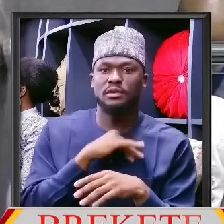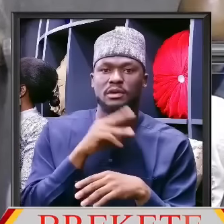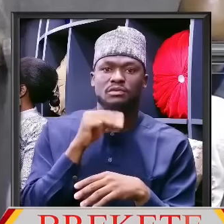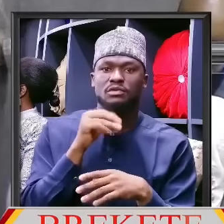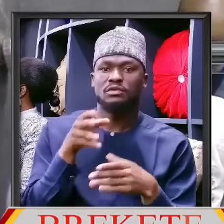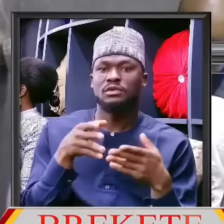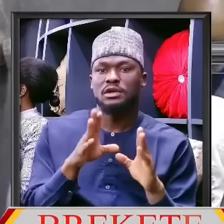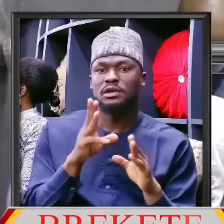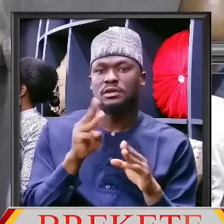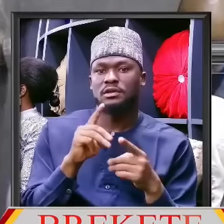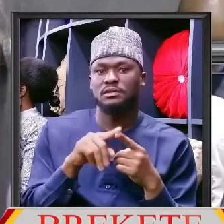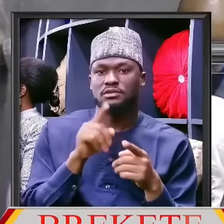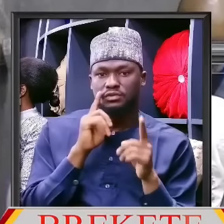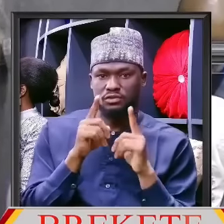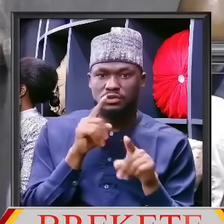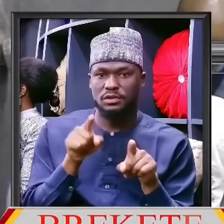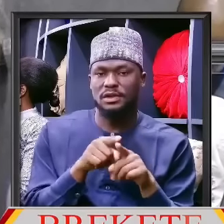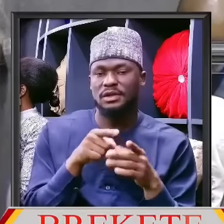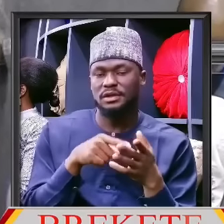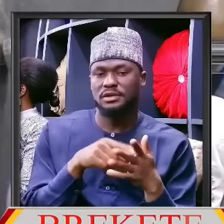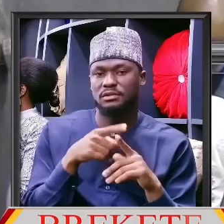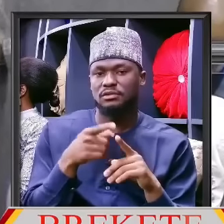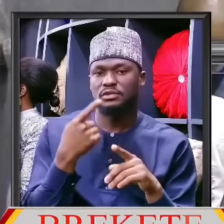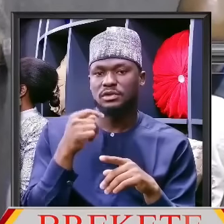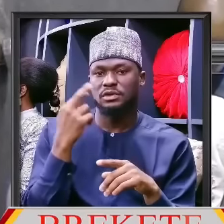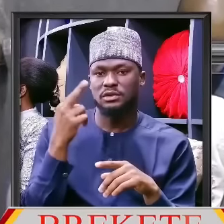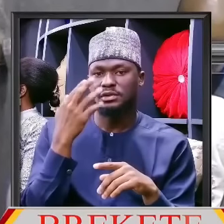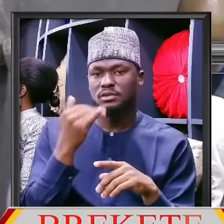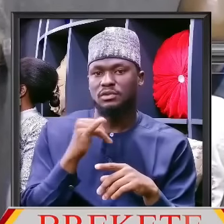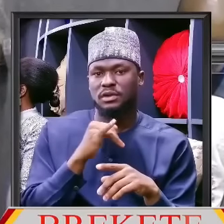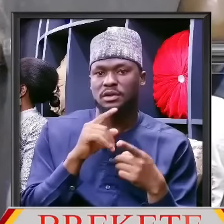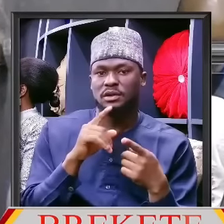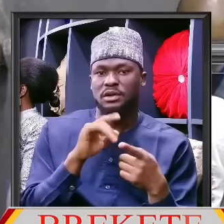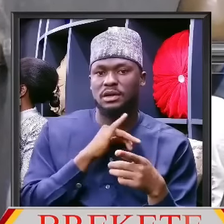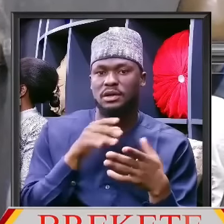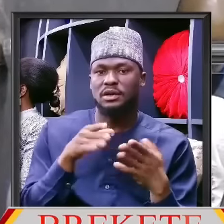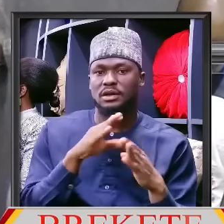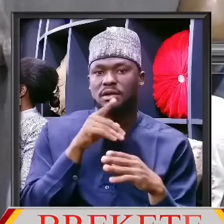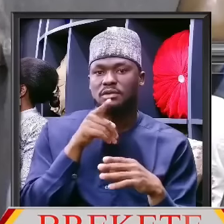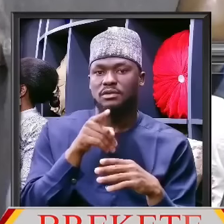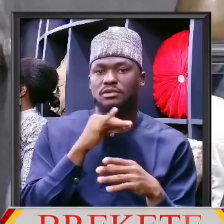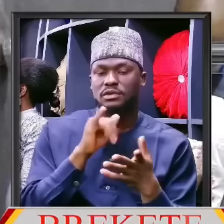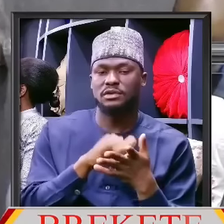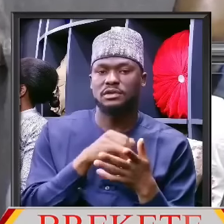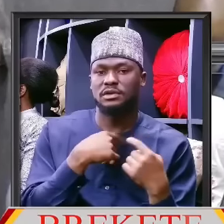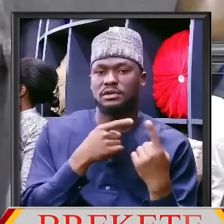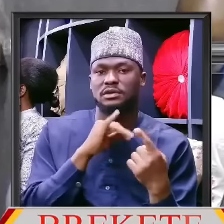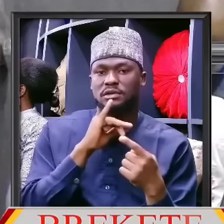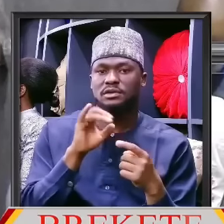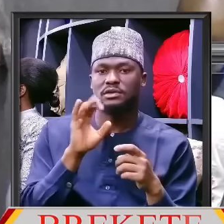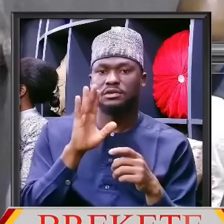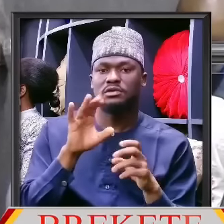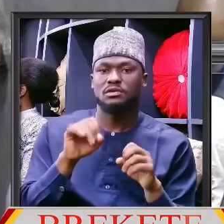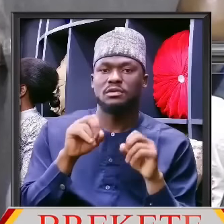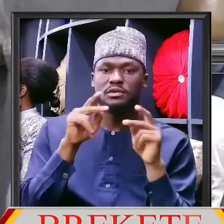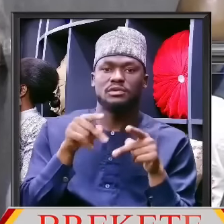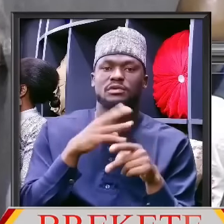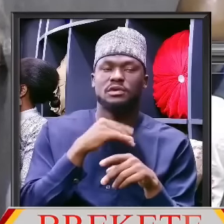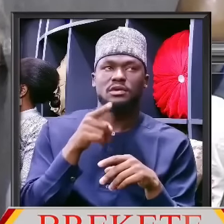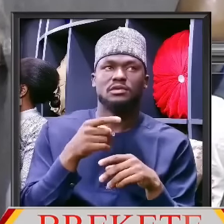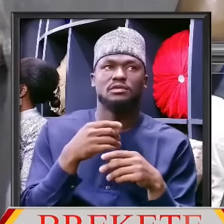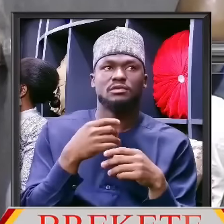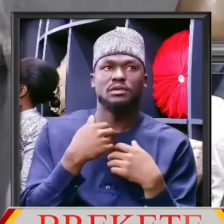allow them to talk them like that. But the reason why I allow you be say, as you be saying now your opportunity, and you've